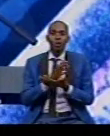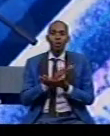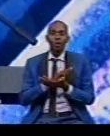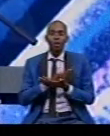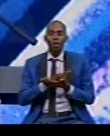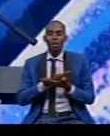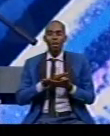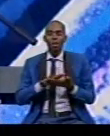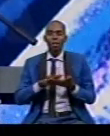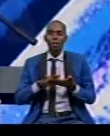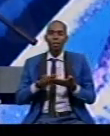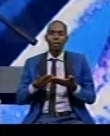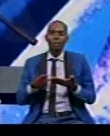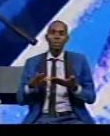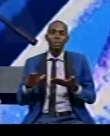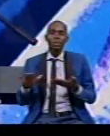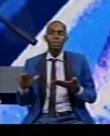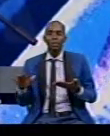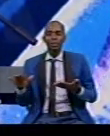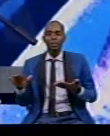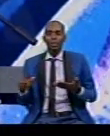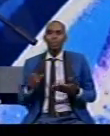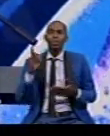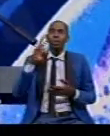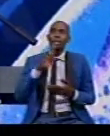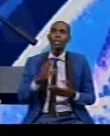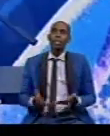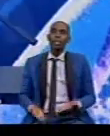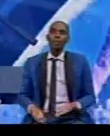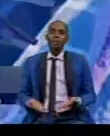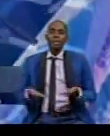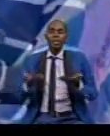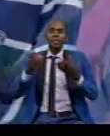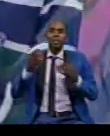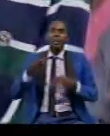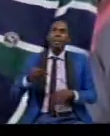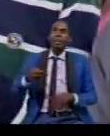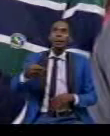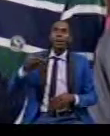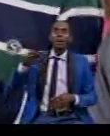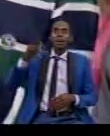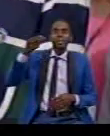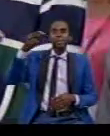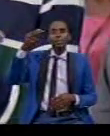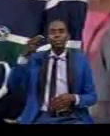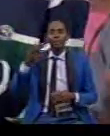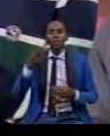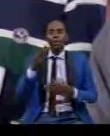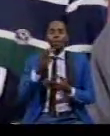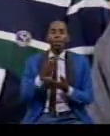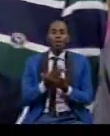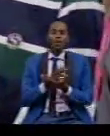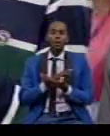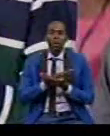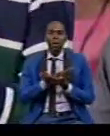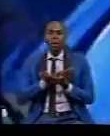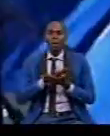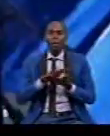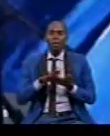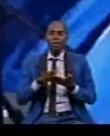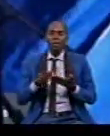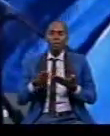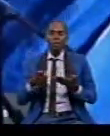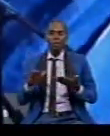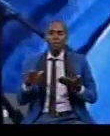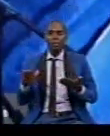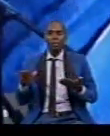stage three, or stage four, doesn't matter. Cancer, be healed in Jesus' name.